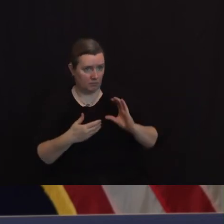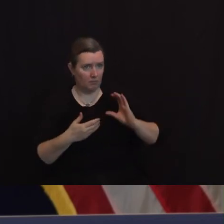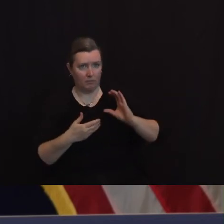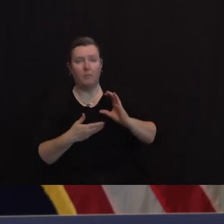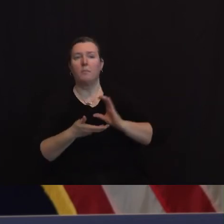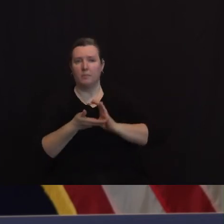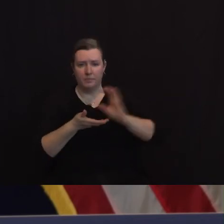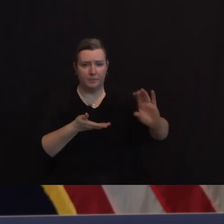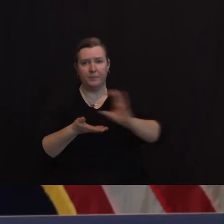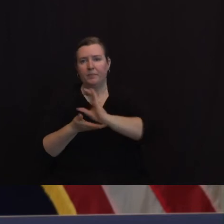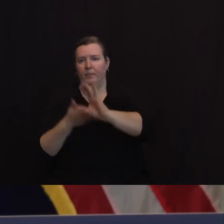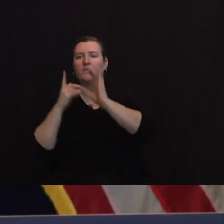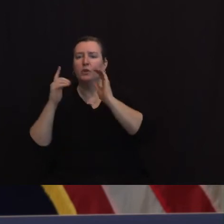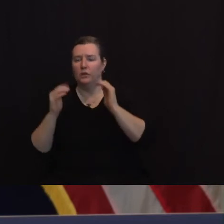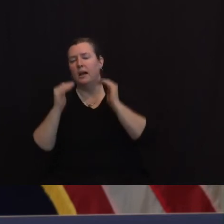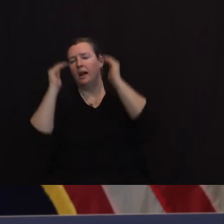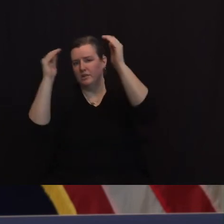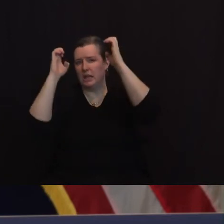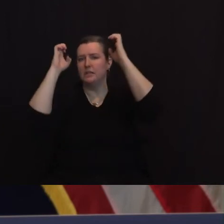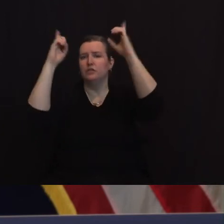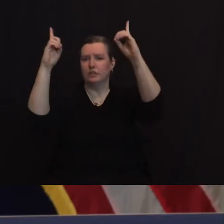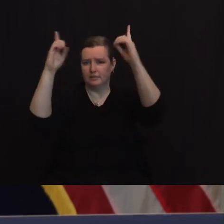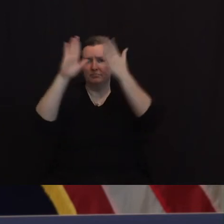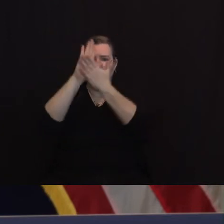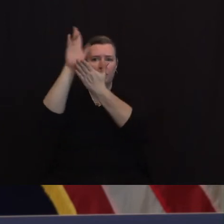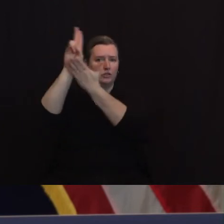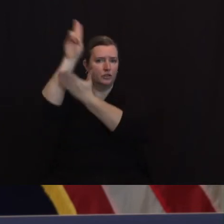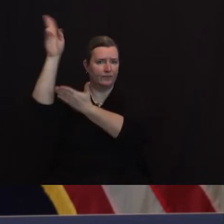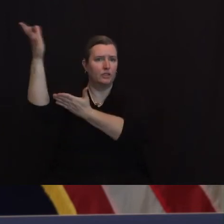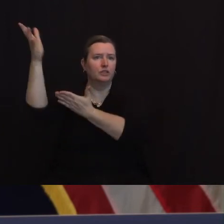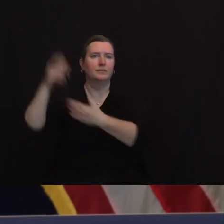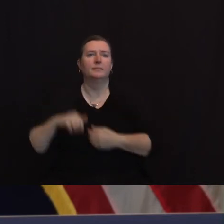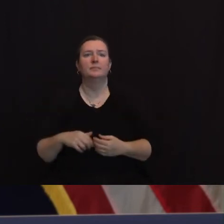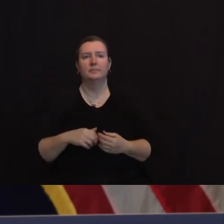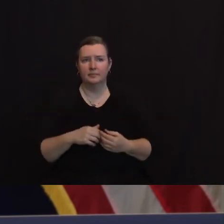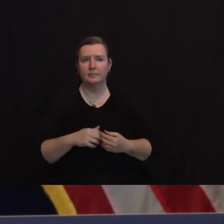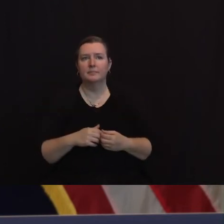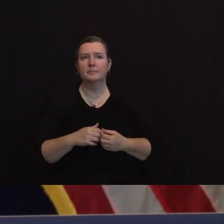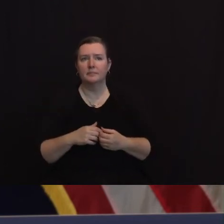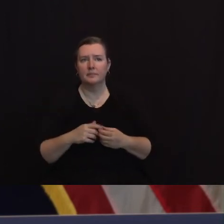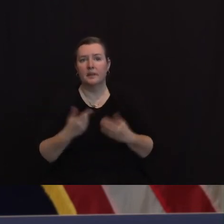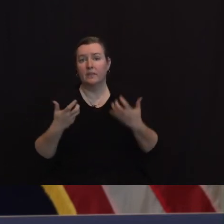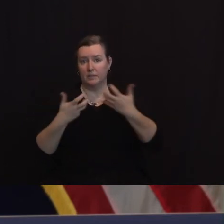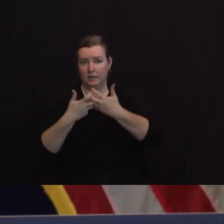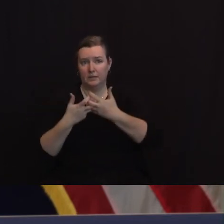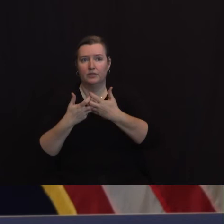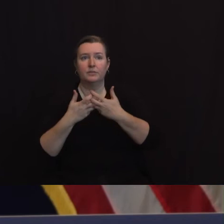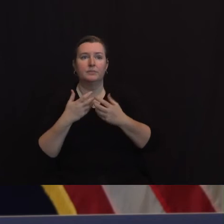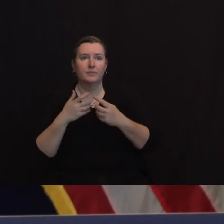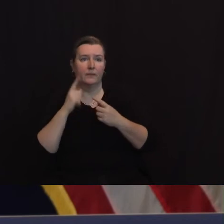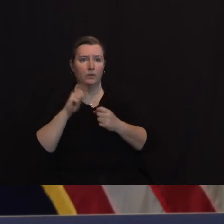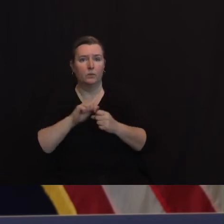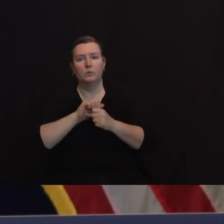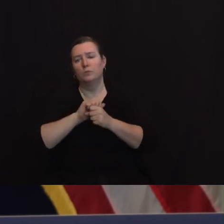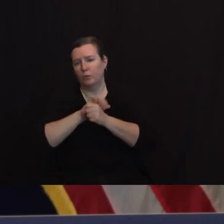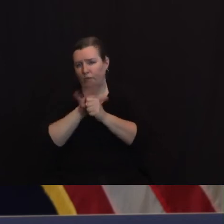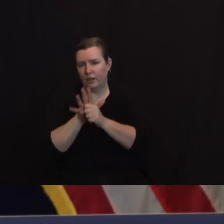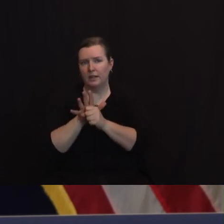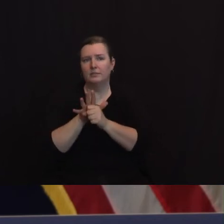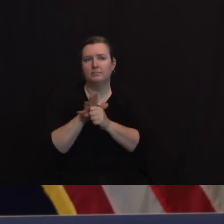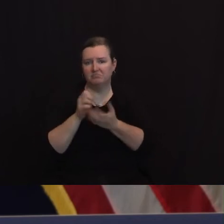monies from the Higher Education Emergency Relief Fund, Coronavirus Relief Fund, and GEAR funds, more than $1